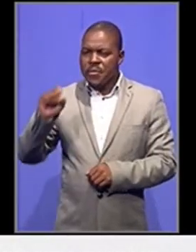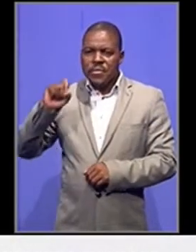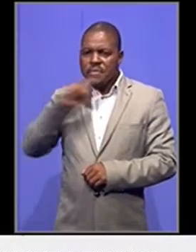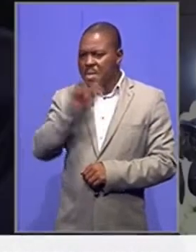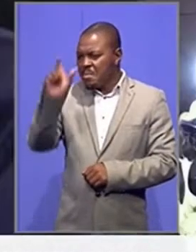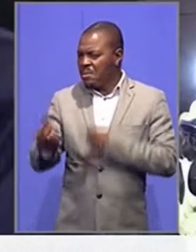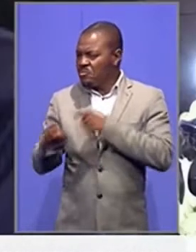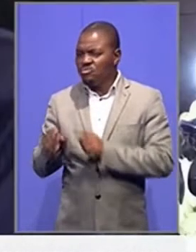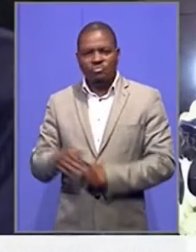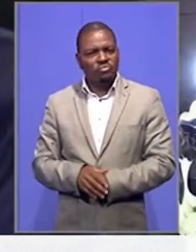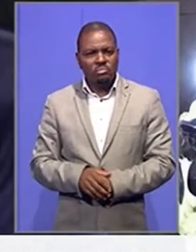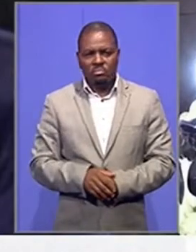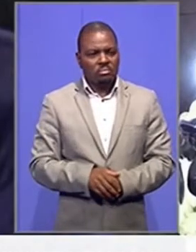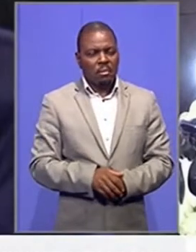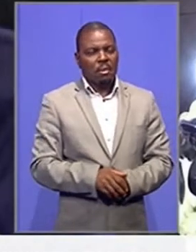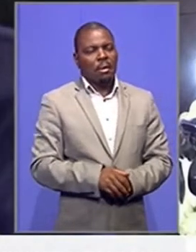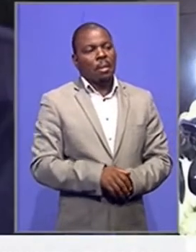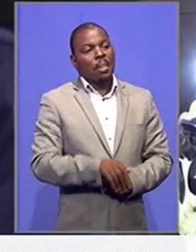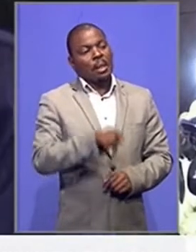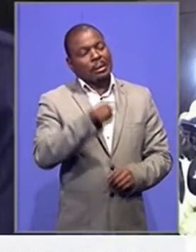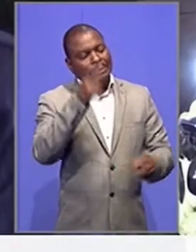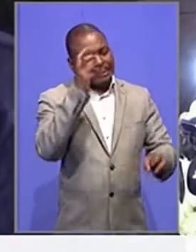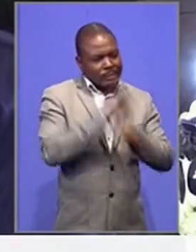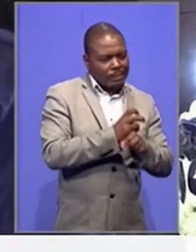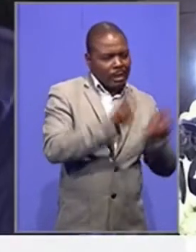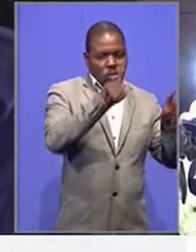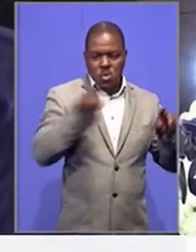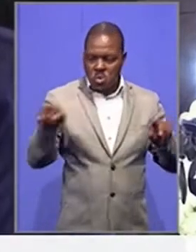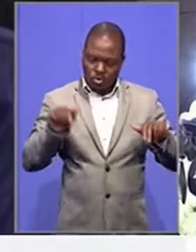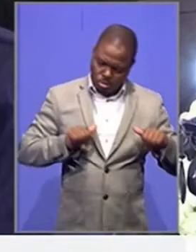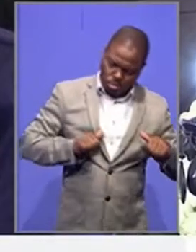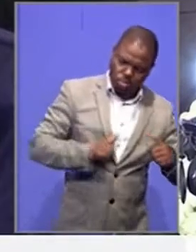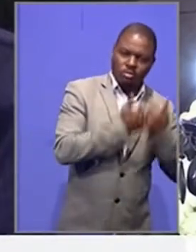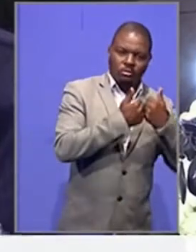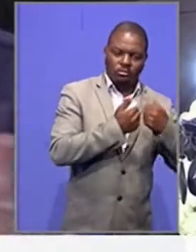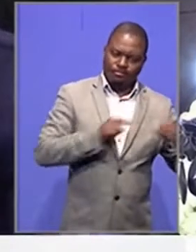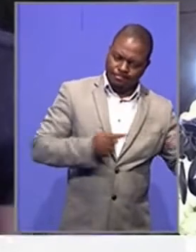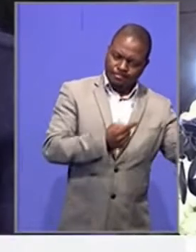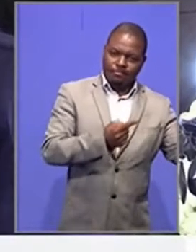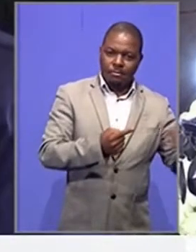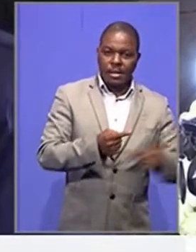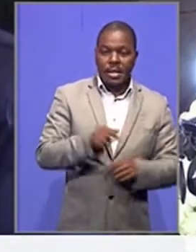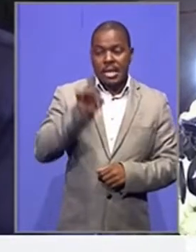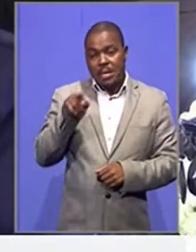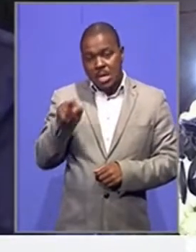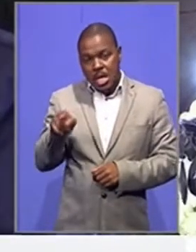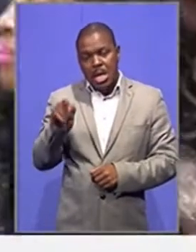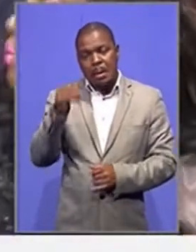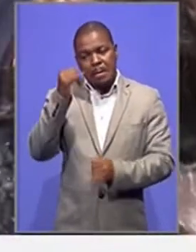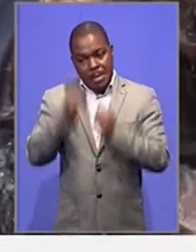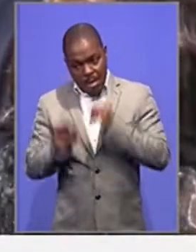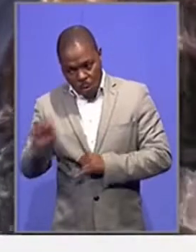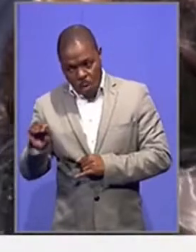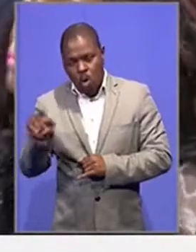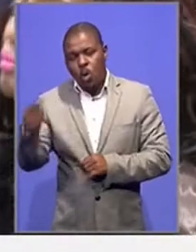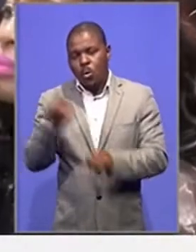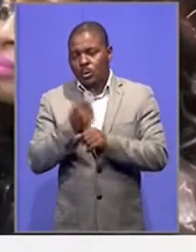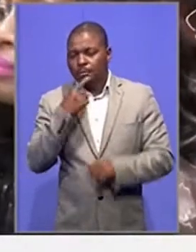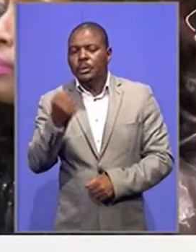not afraid to confront difficulties. And when she knows she's wrong, she was not afraid to say, I'm